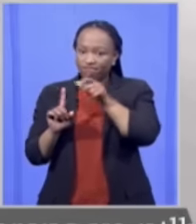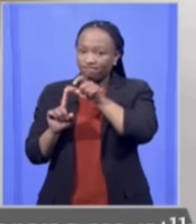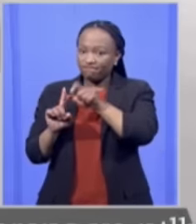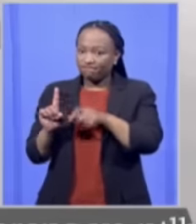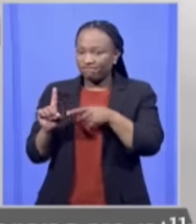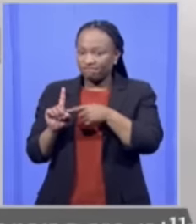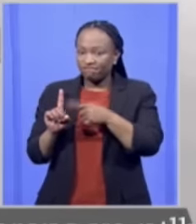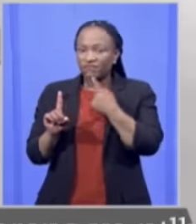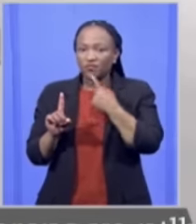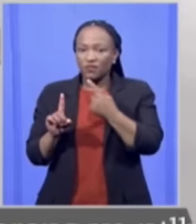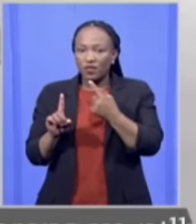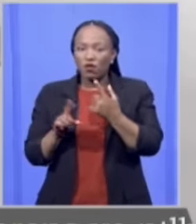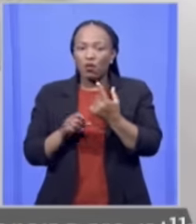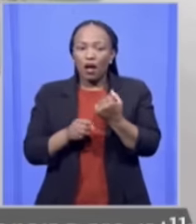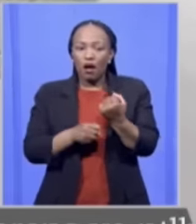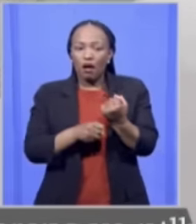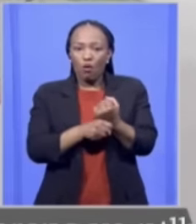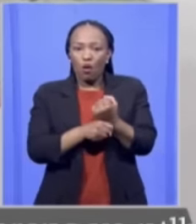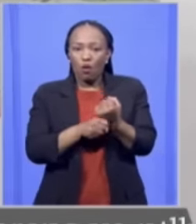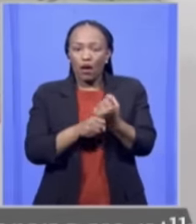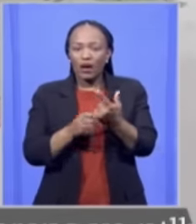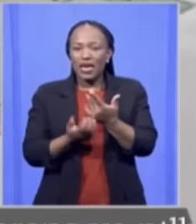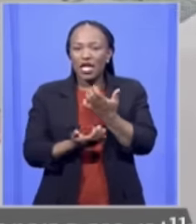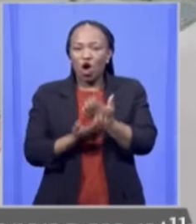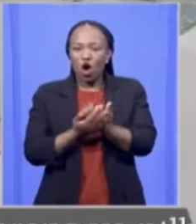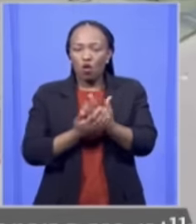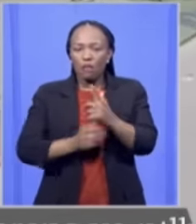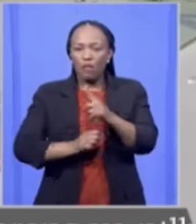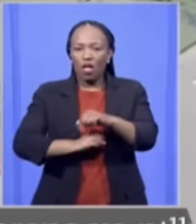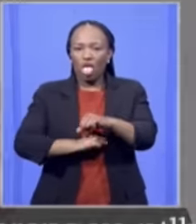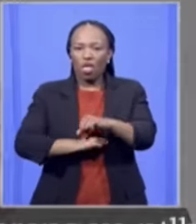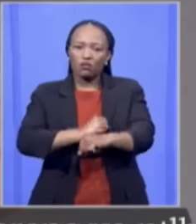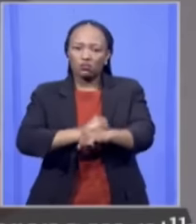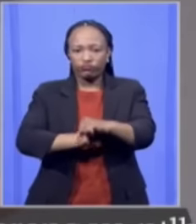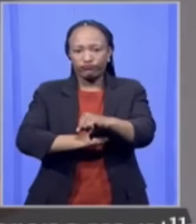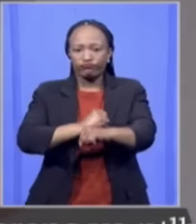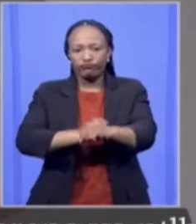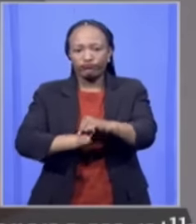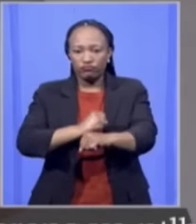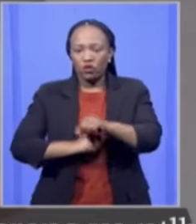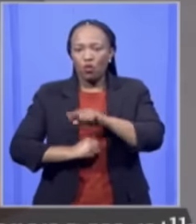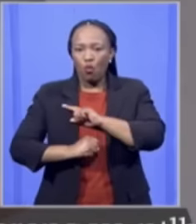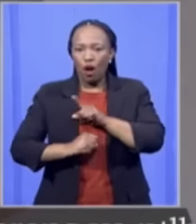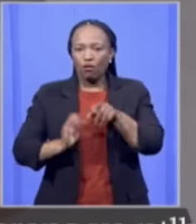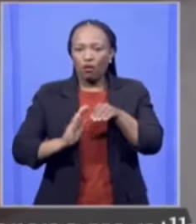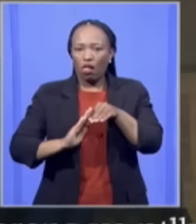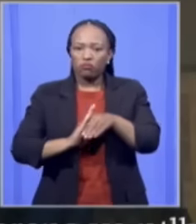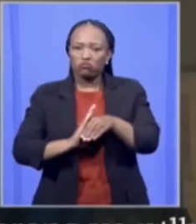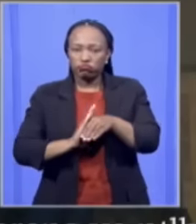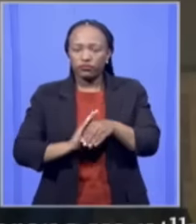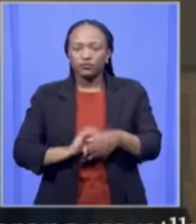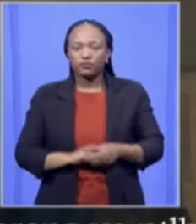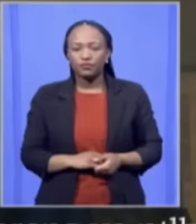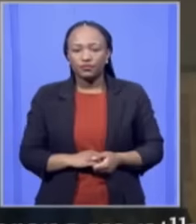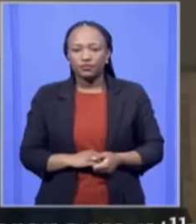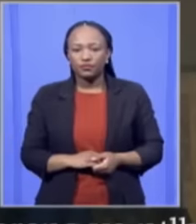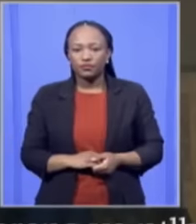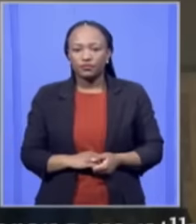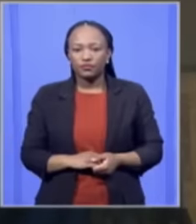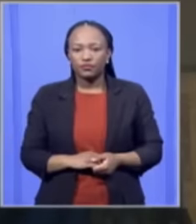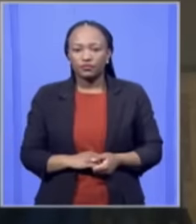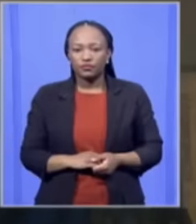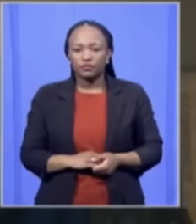go tekateka ga ikonomi go sa le gale monongwaga ke gone go bakileng koketsego ya inflation. Part of the weakness in the labour